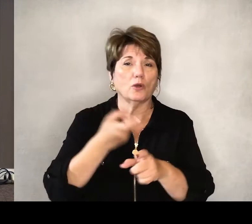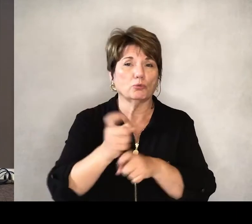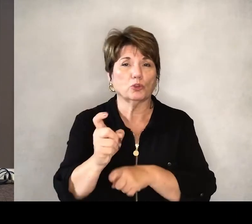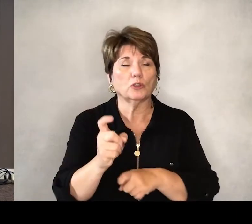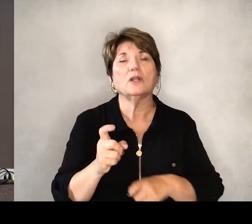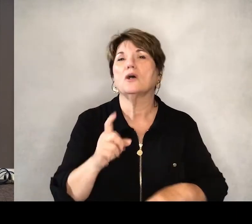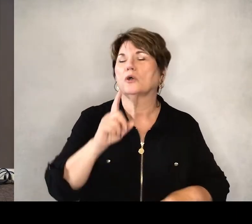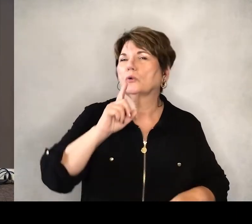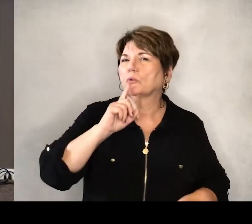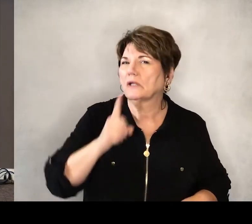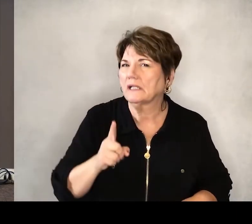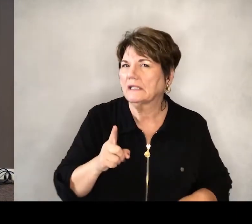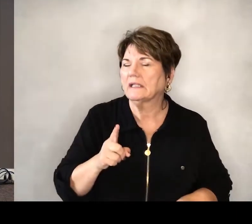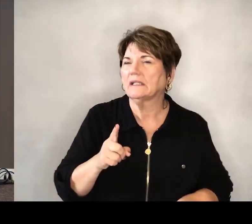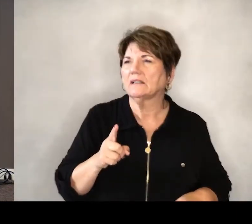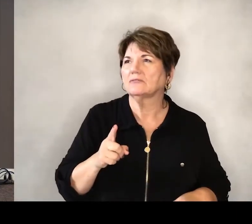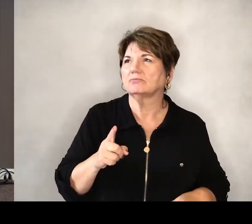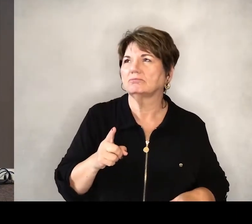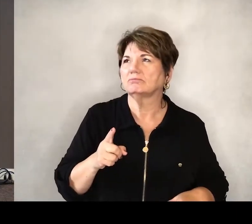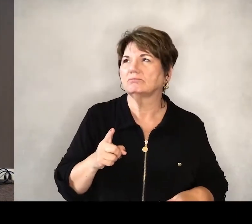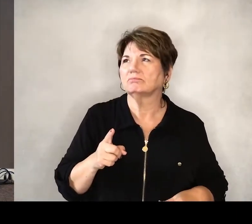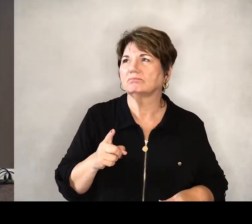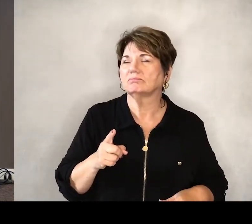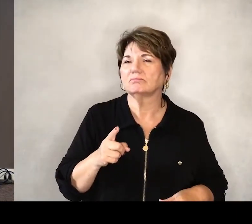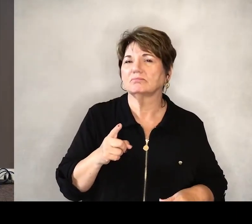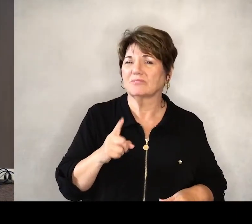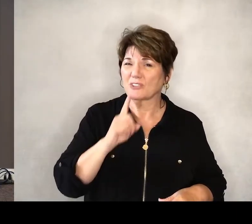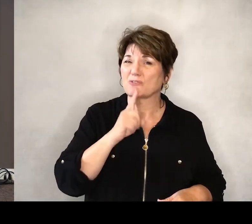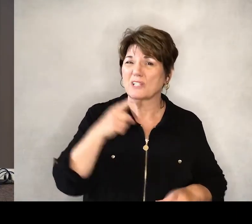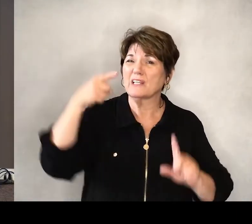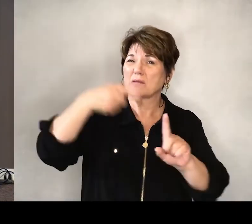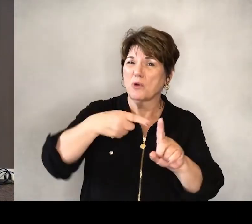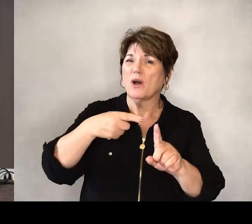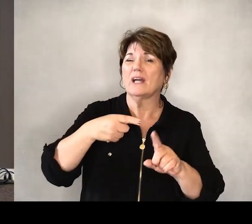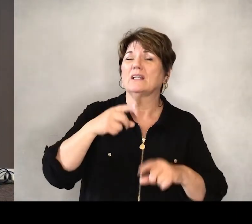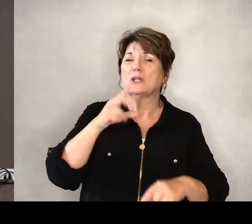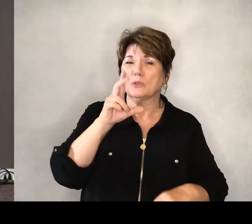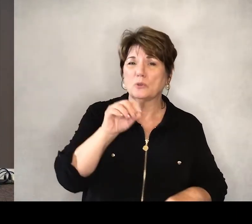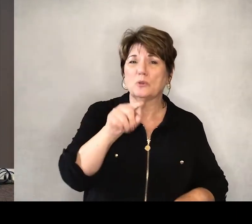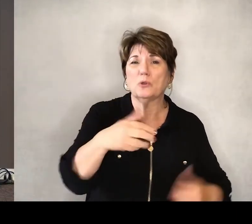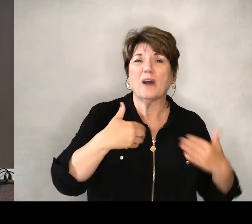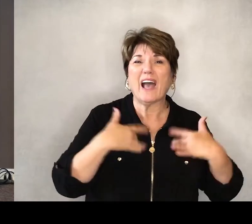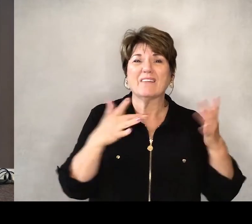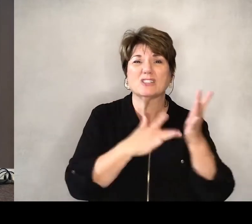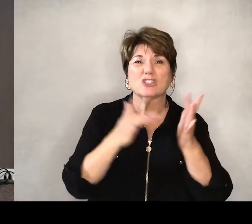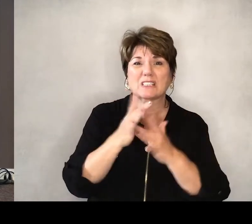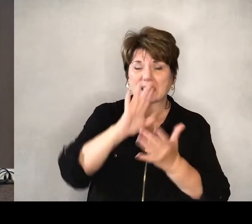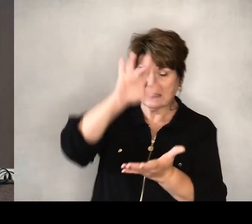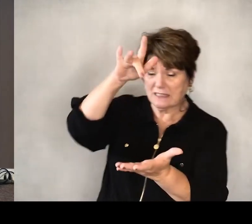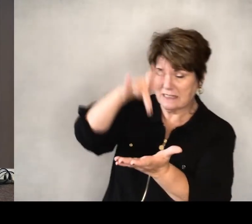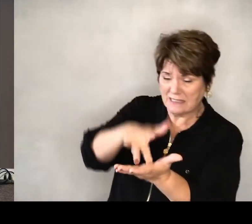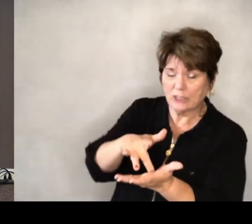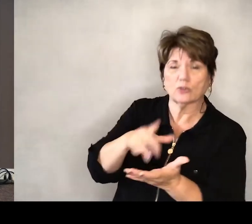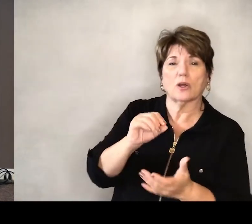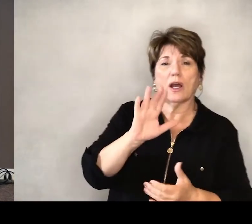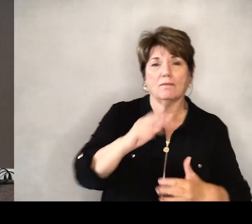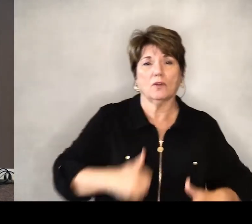it's really whether or not you have Jesus at the center of your life.